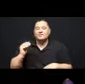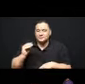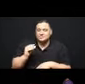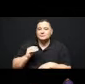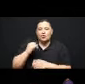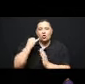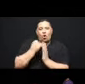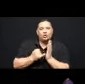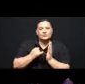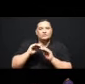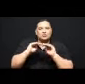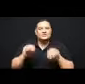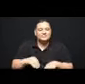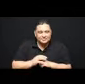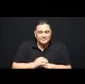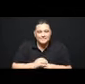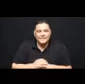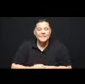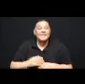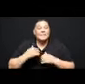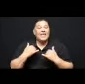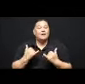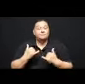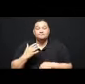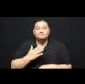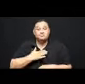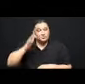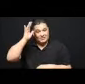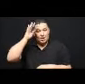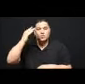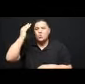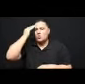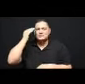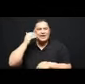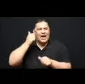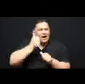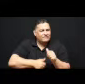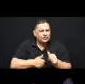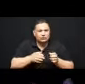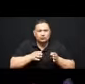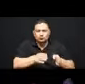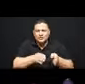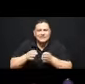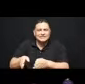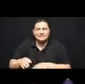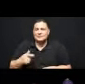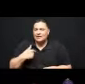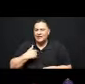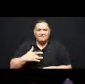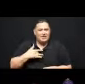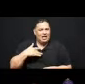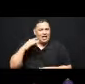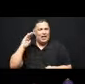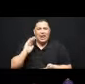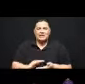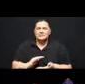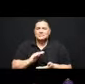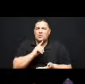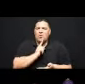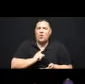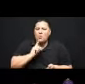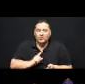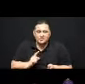Now, my dad knows every street and I feel less alone. Maybe I don't have the